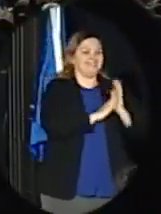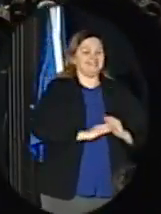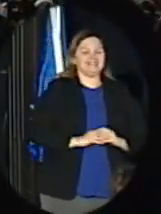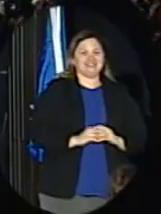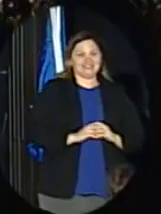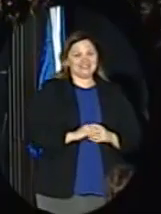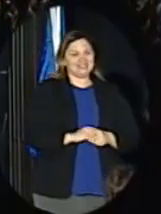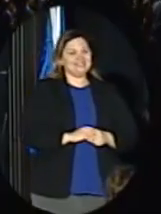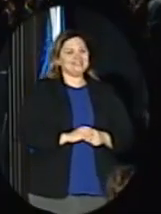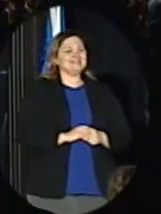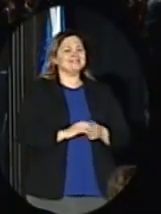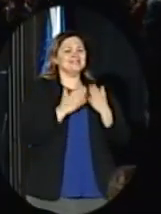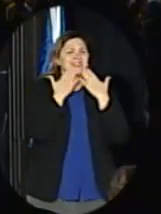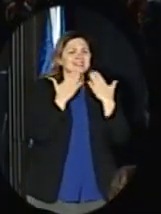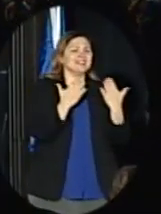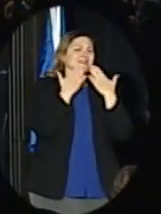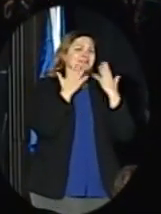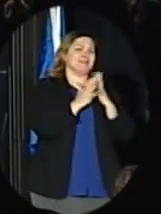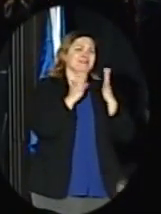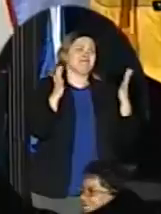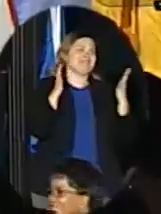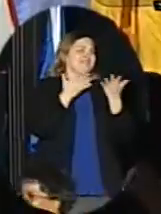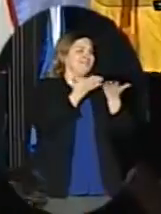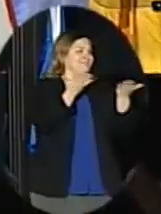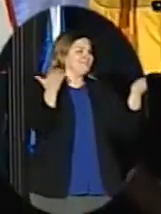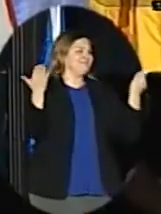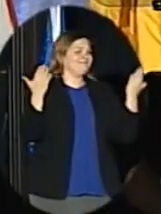Thank you so much.